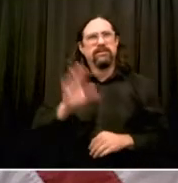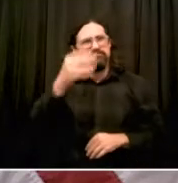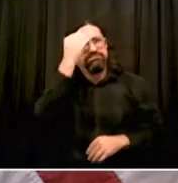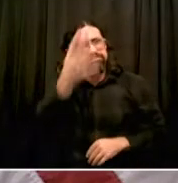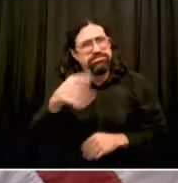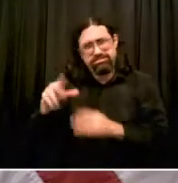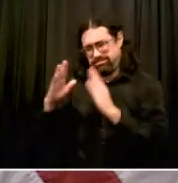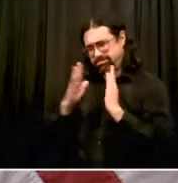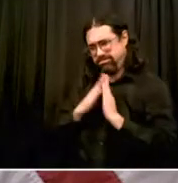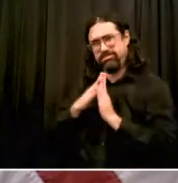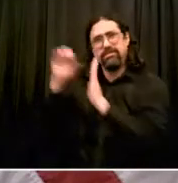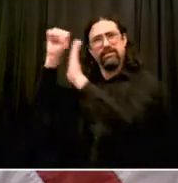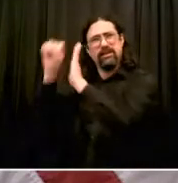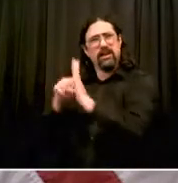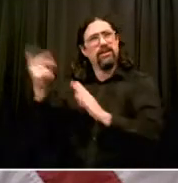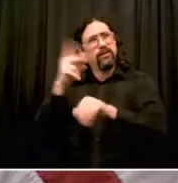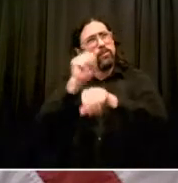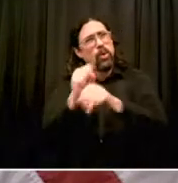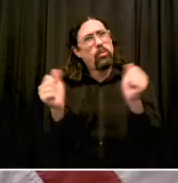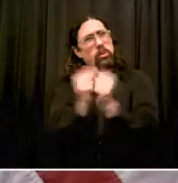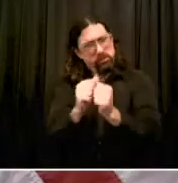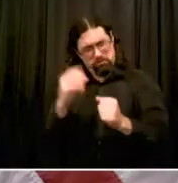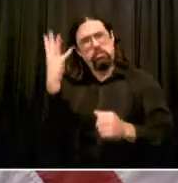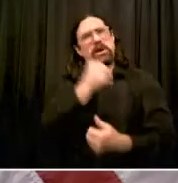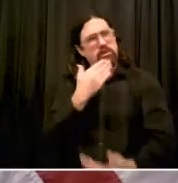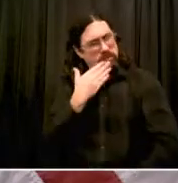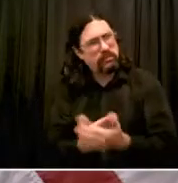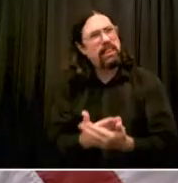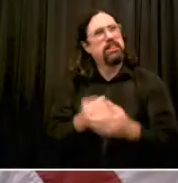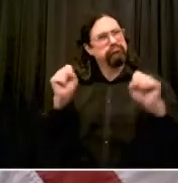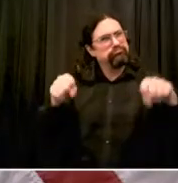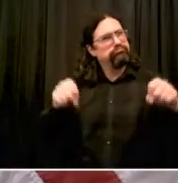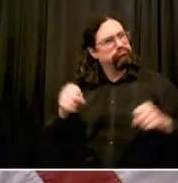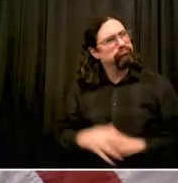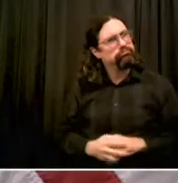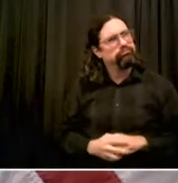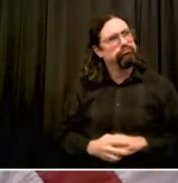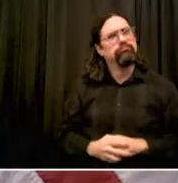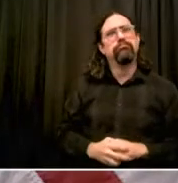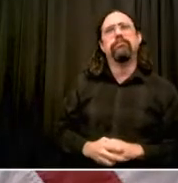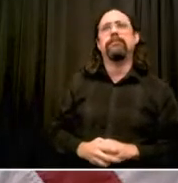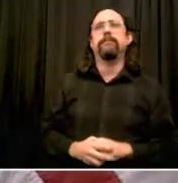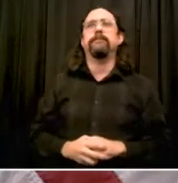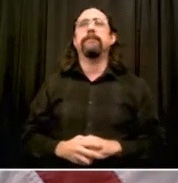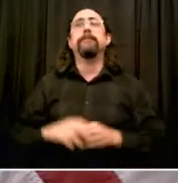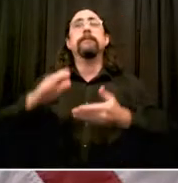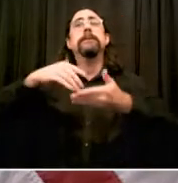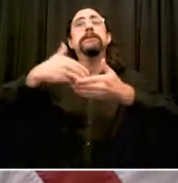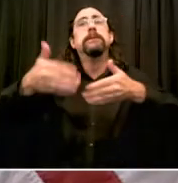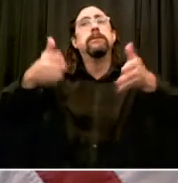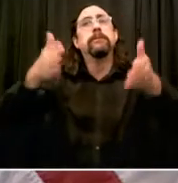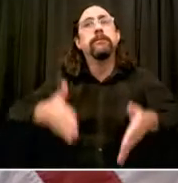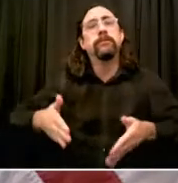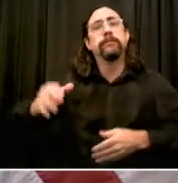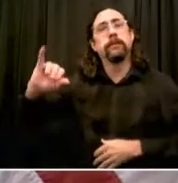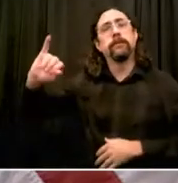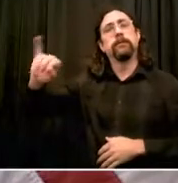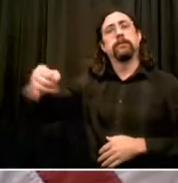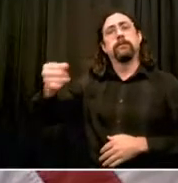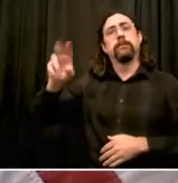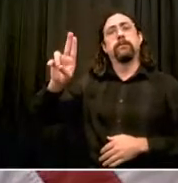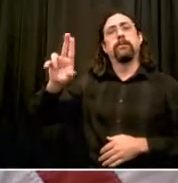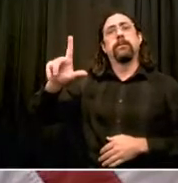Hey, good morning, Mr. Mayor and everyone on the call. Just to follow up on Rich's question